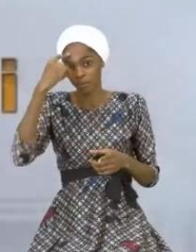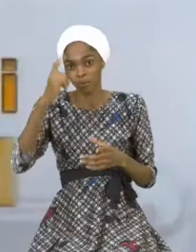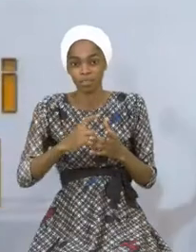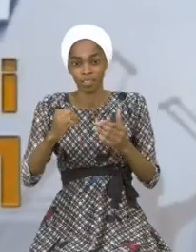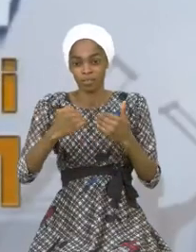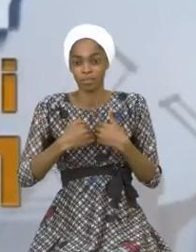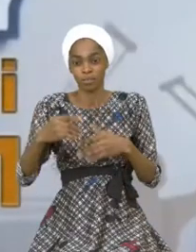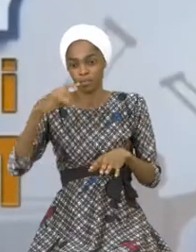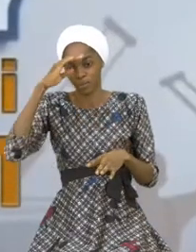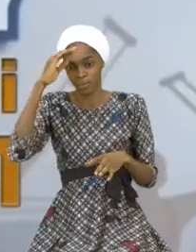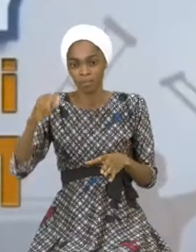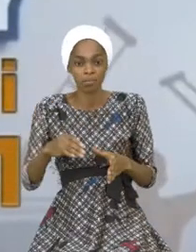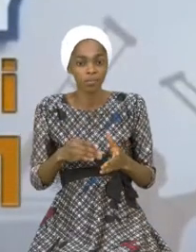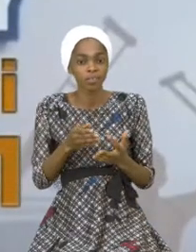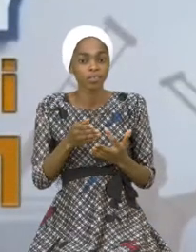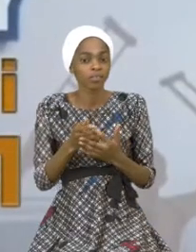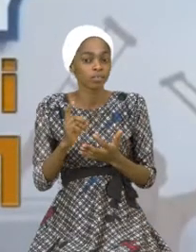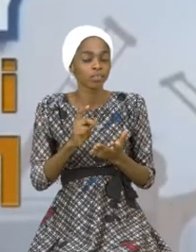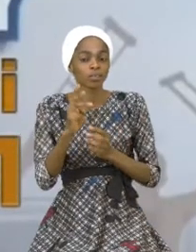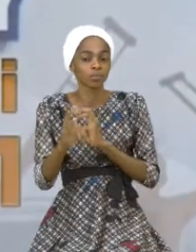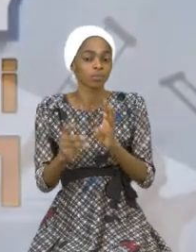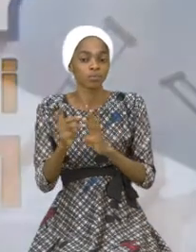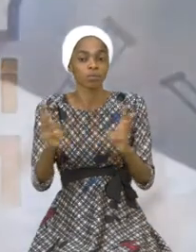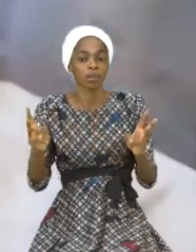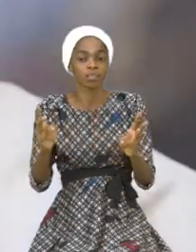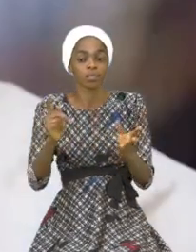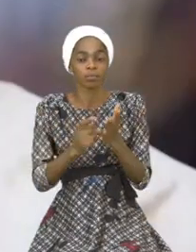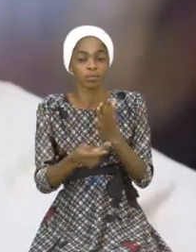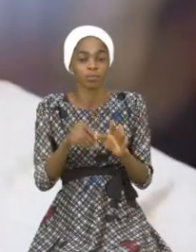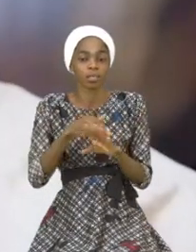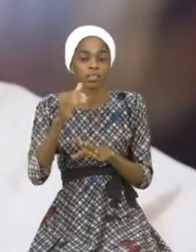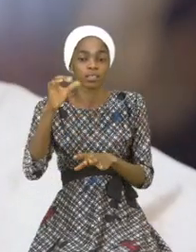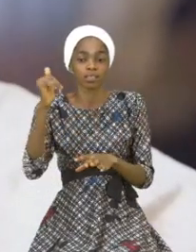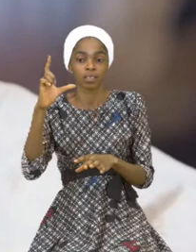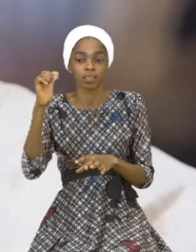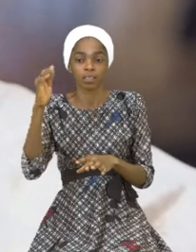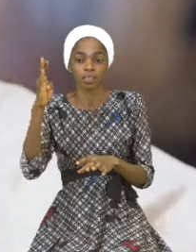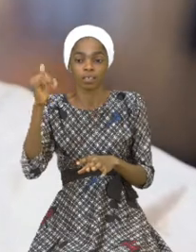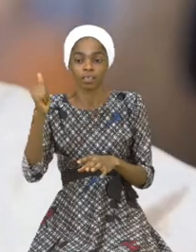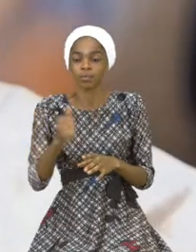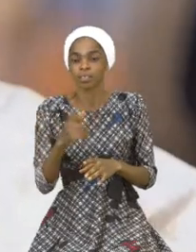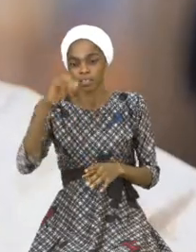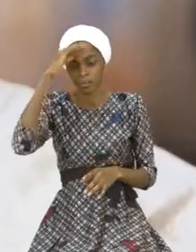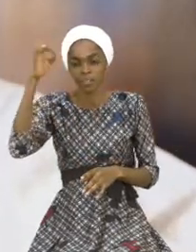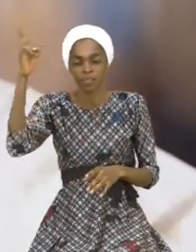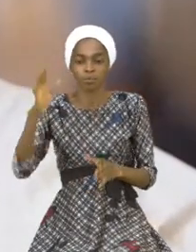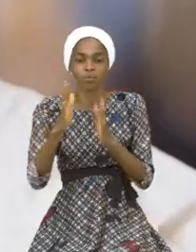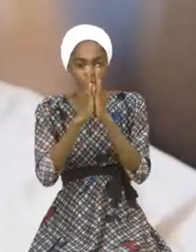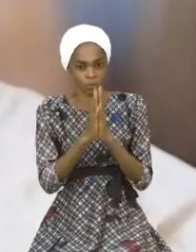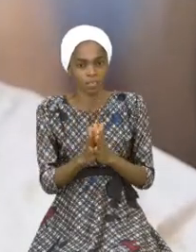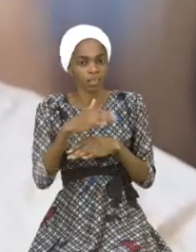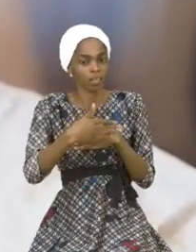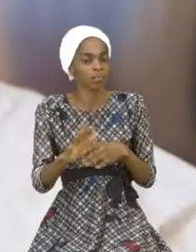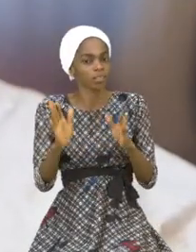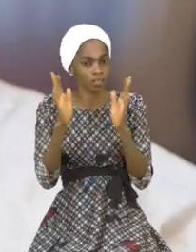Global Crusade at Calabar. The man of God prayed. After the prayer, He asked us to raise up our